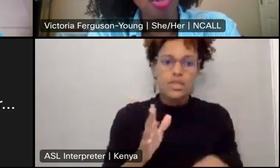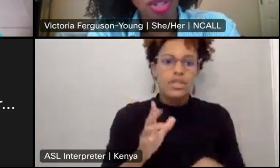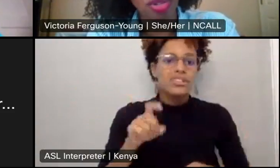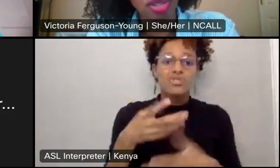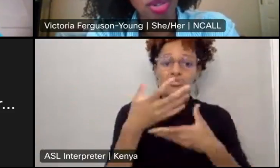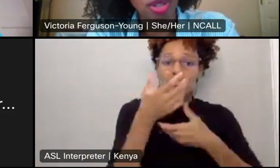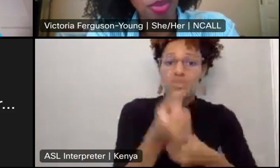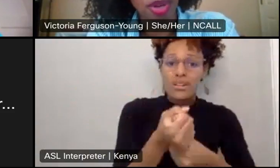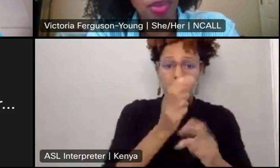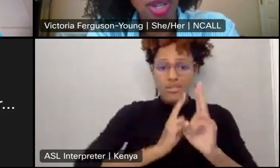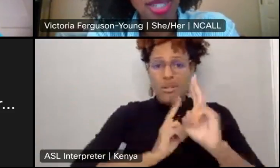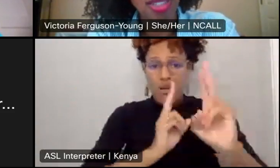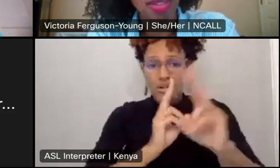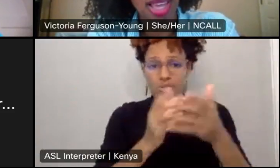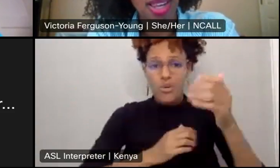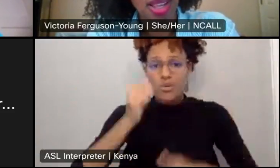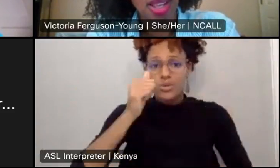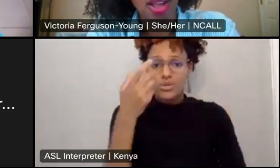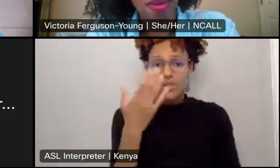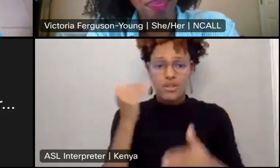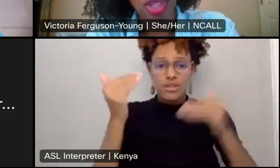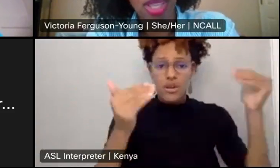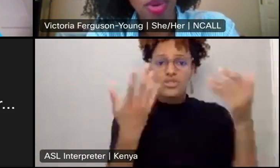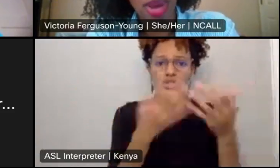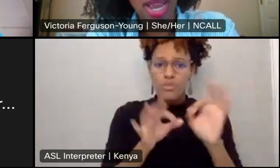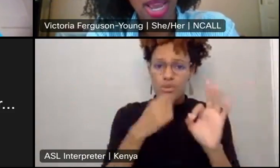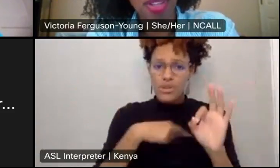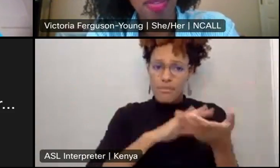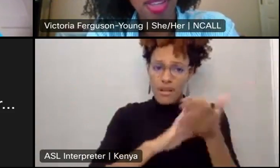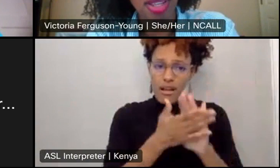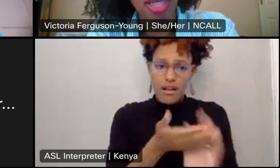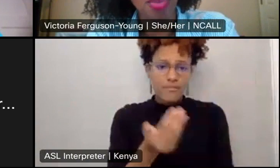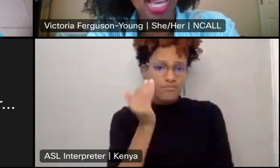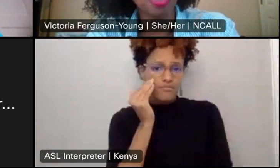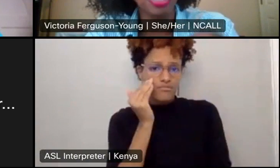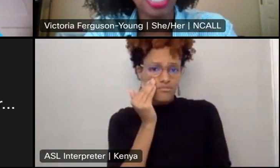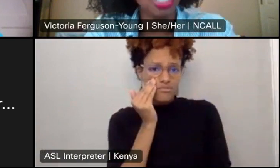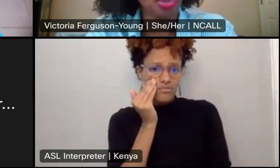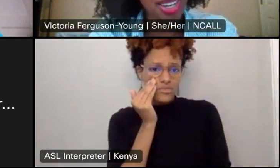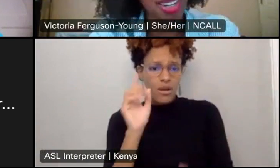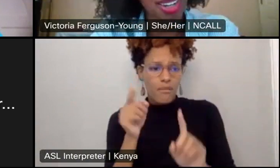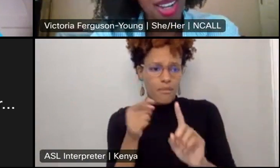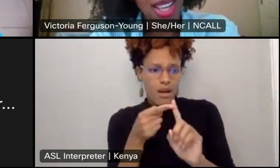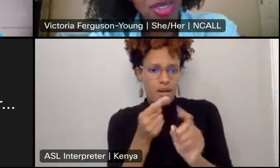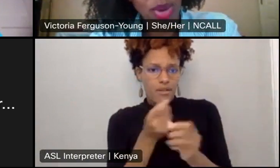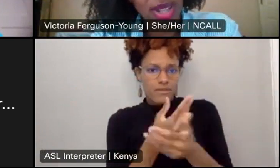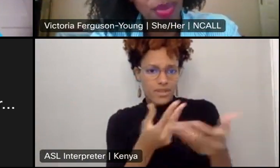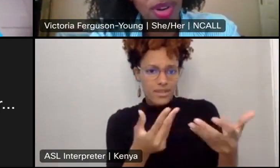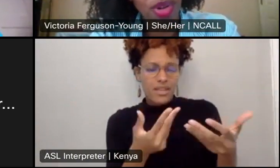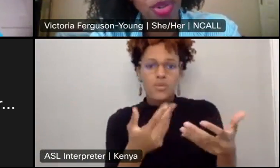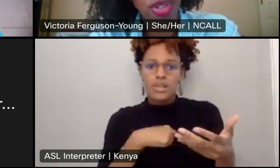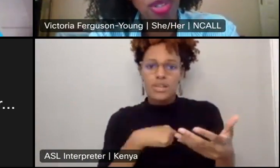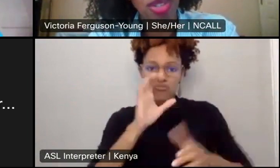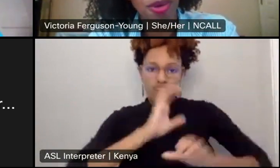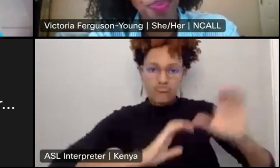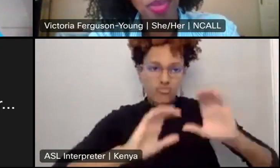with older adults. And so it's important that we're conscious of that, and that we're mindful of it, and that we actively seek to hear as well